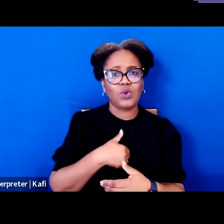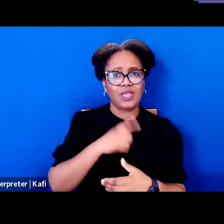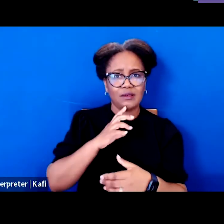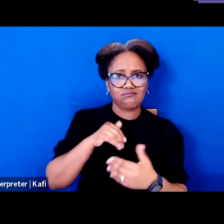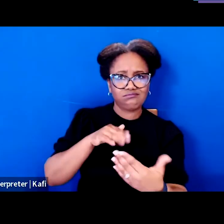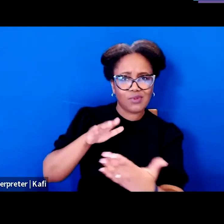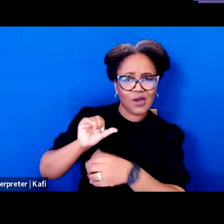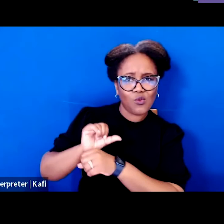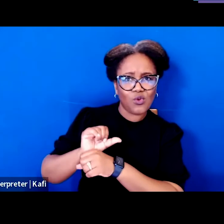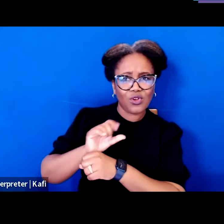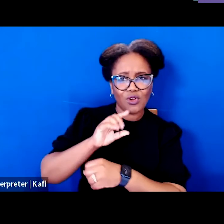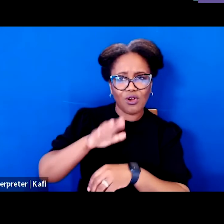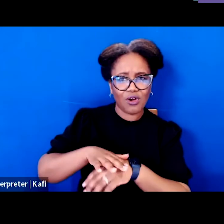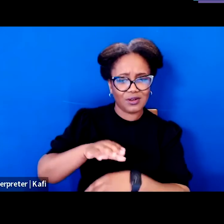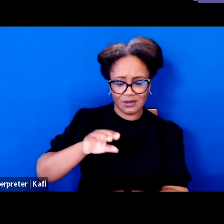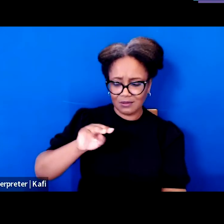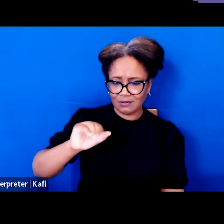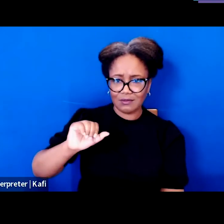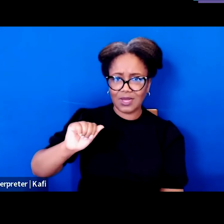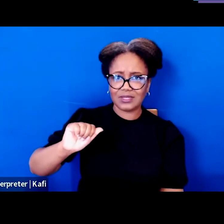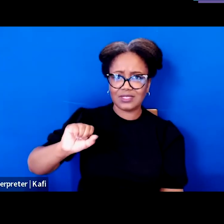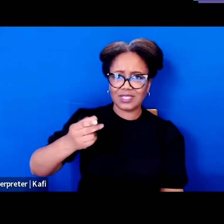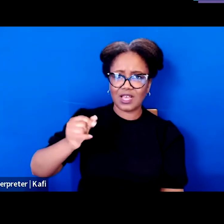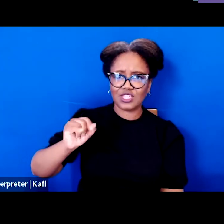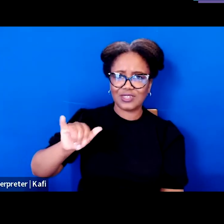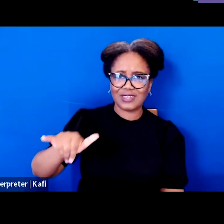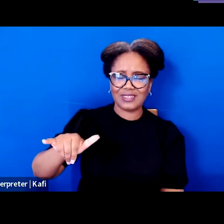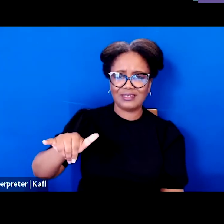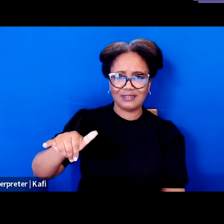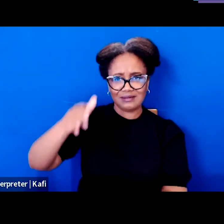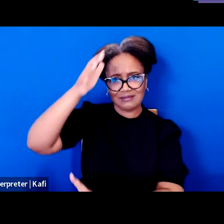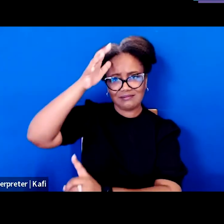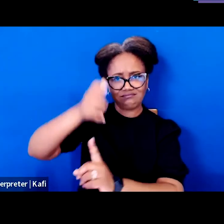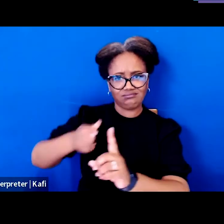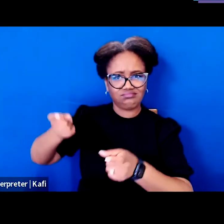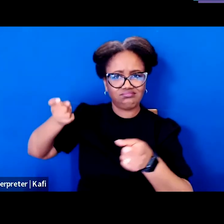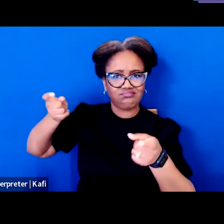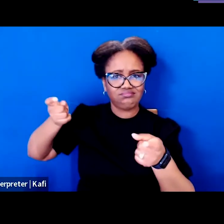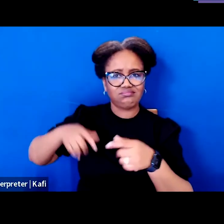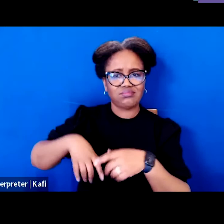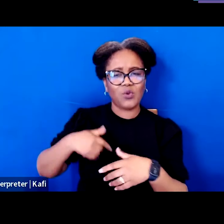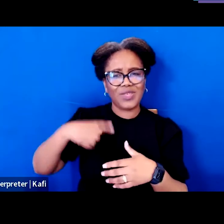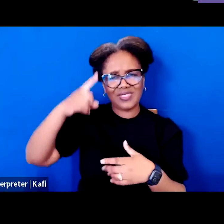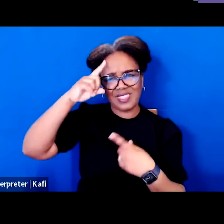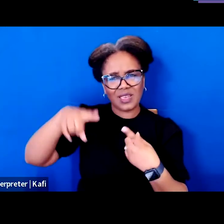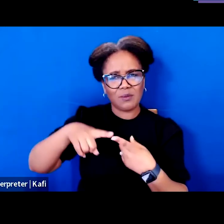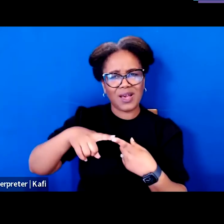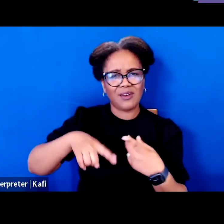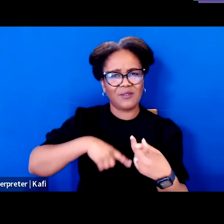And through our work in Vancouver, we have, as a direct service organization, we are responding to